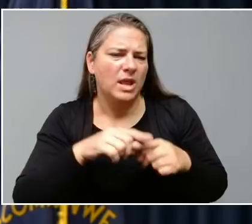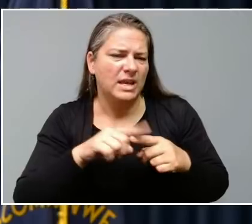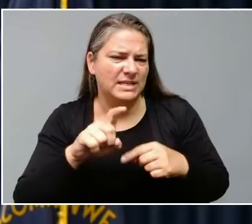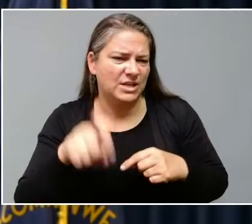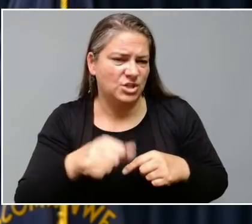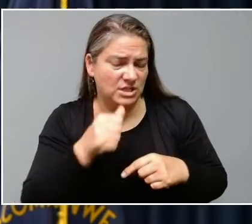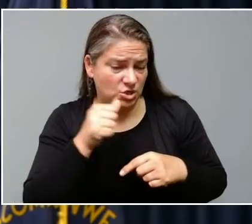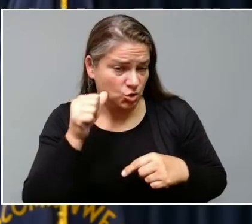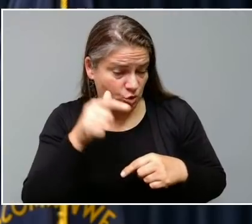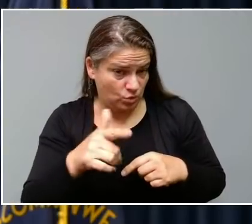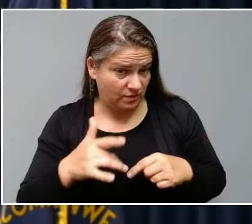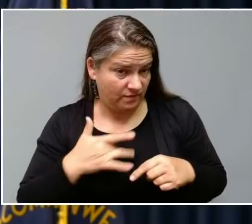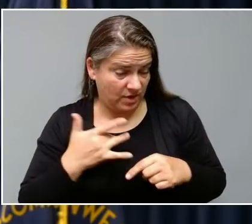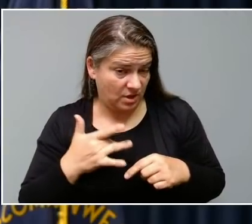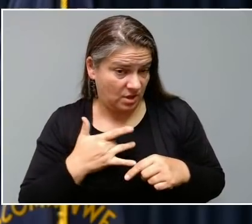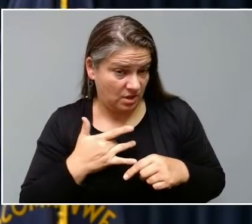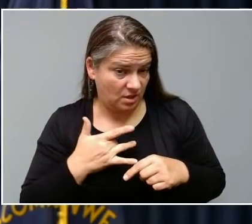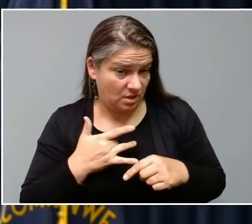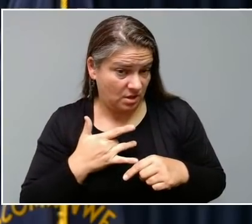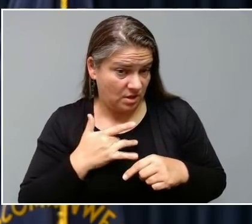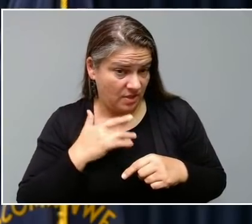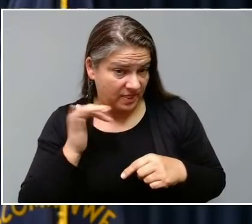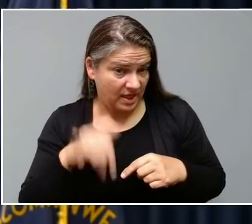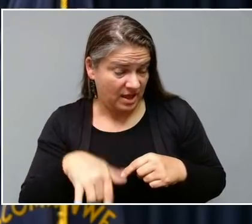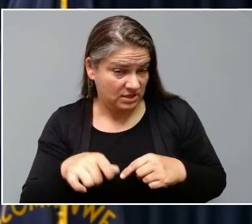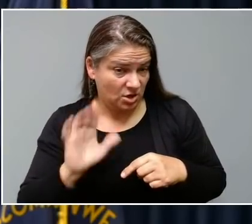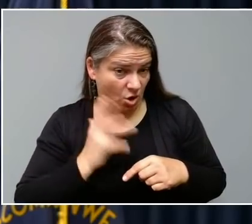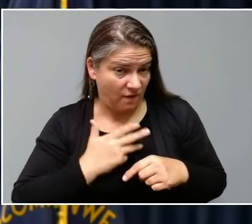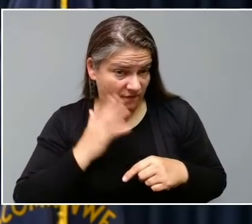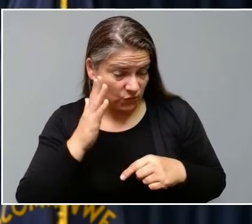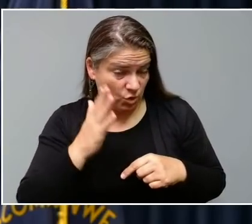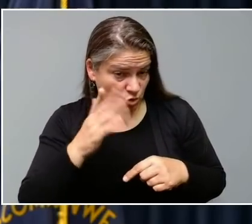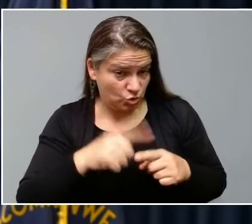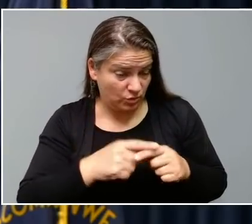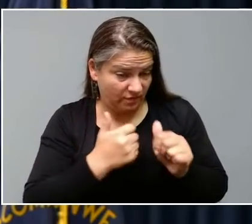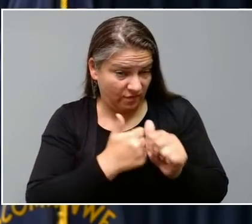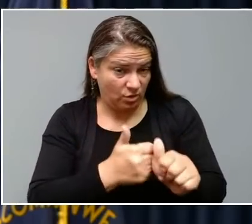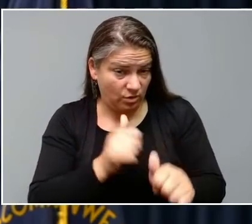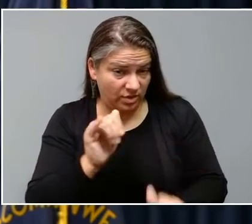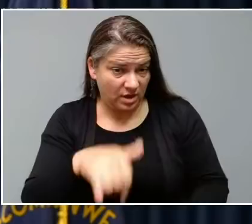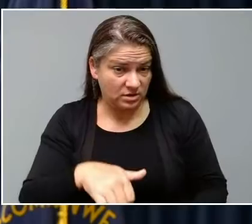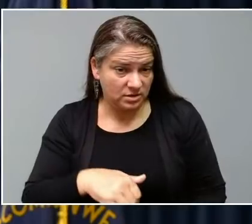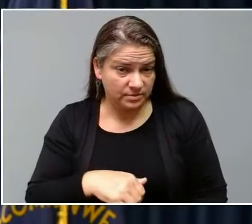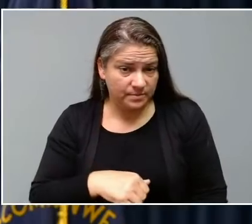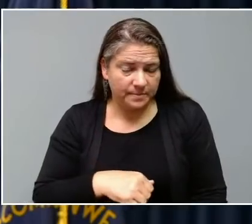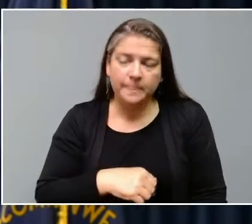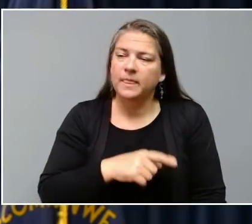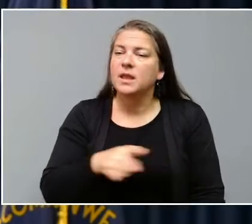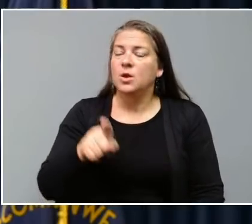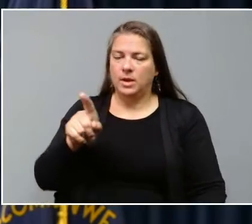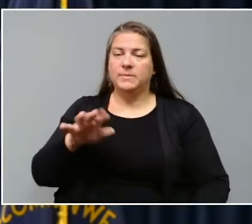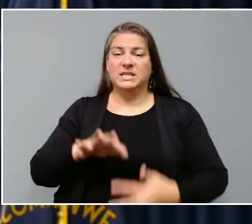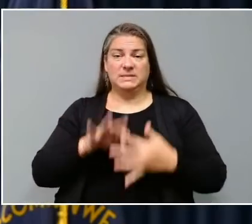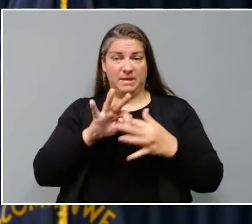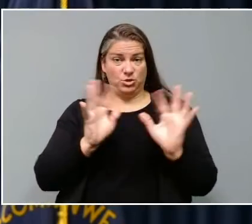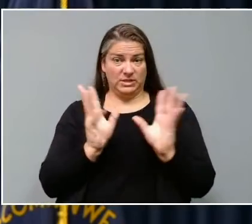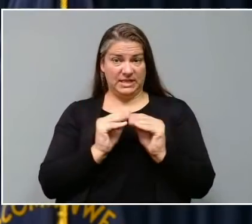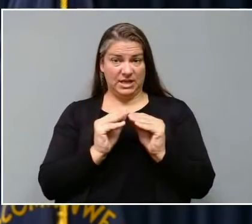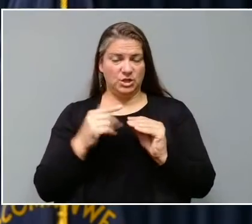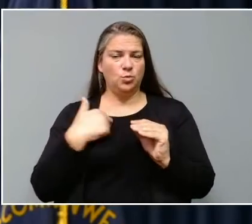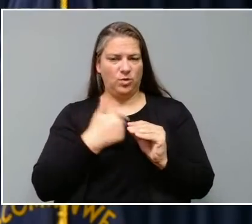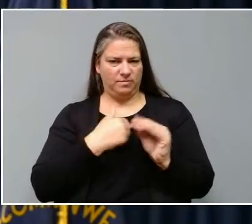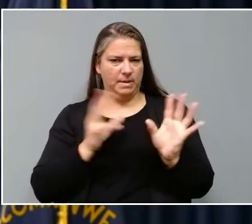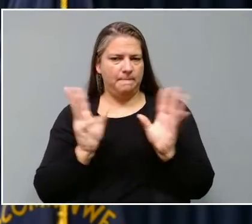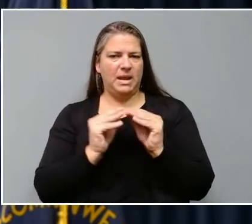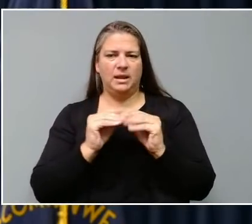think that it's potentially in our future to go that route? So on the special session, we have been meeting around the